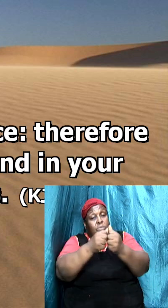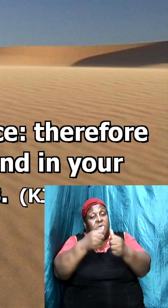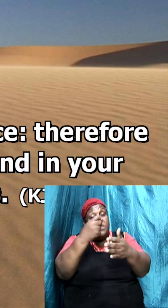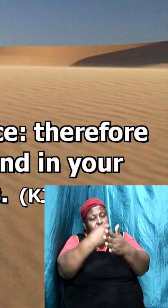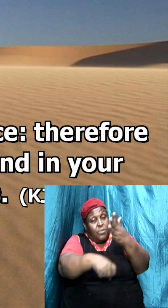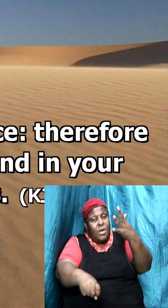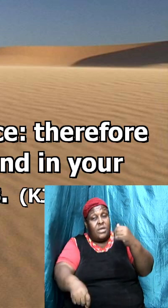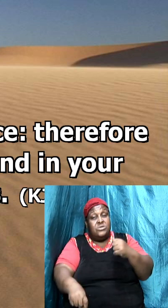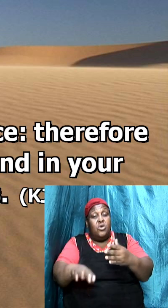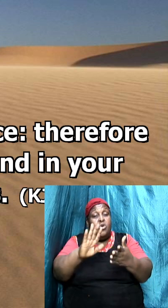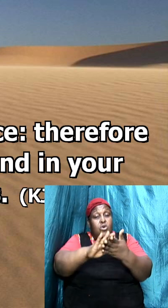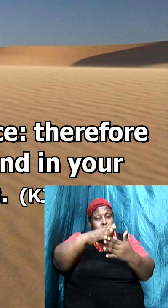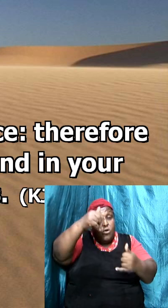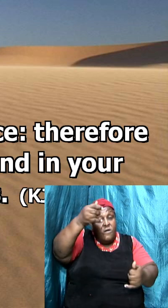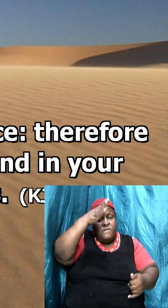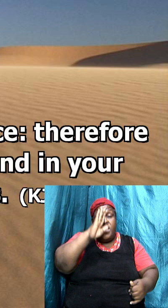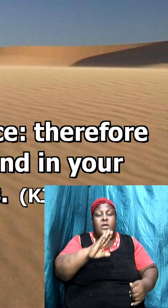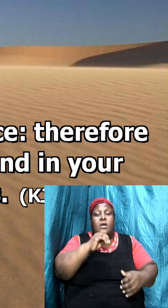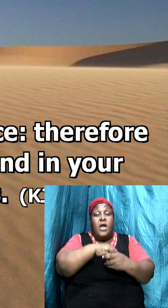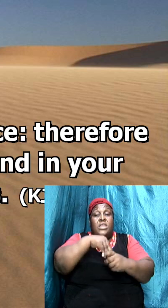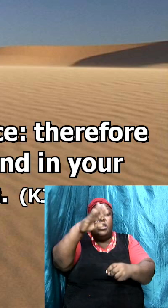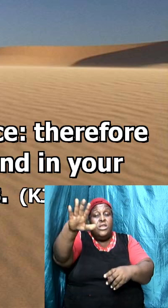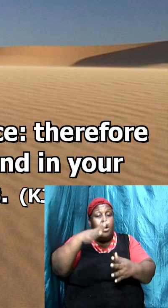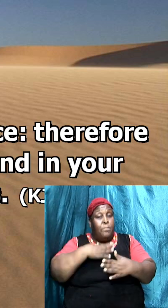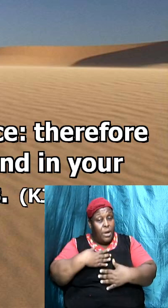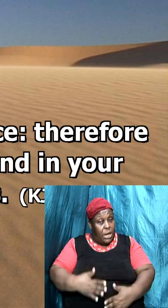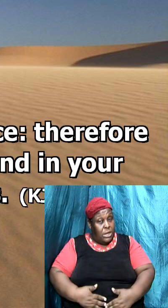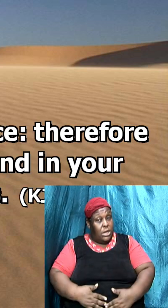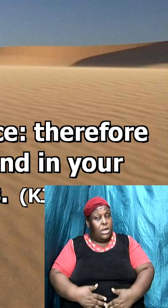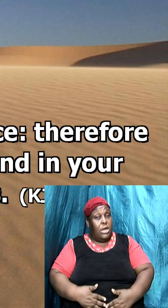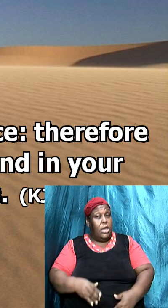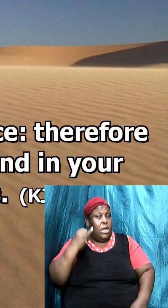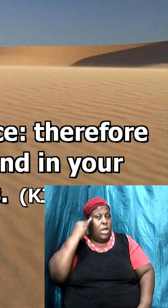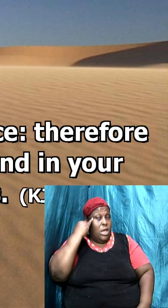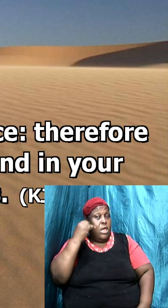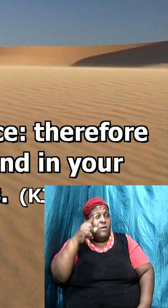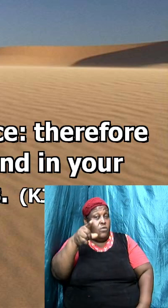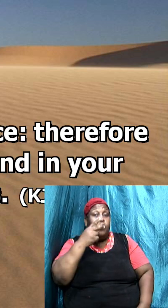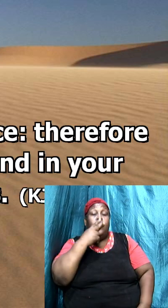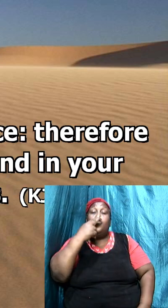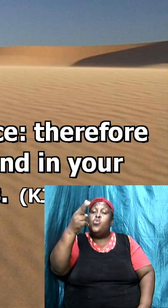the Bible says glorify God in your body. If you smoke, you're not glorifying God in your body.